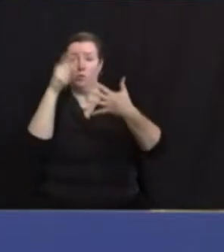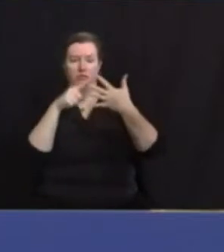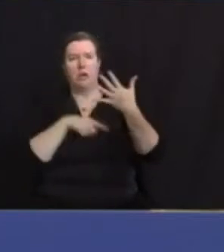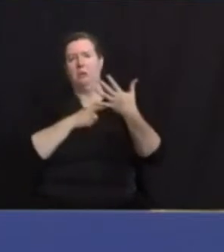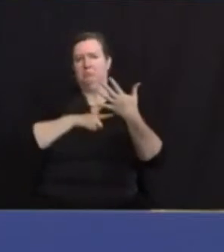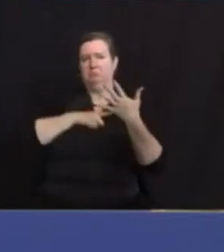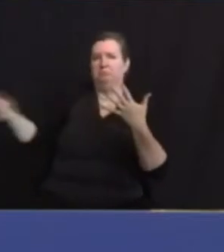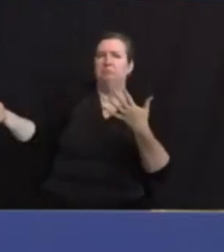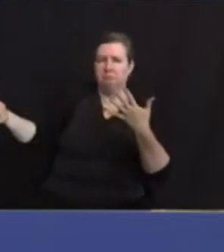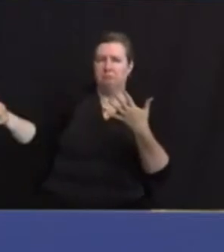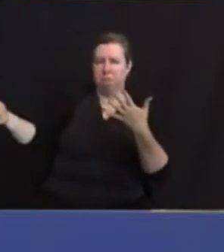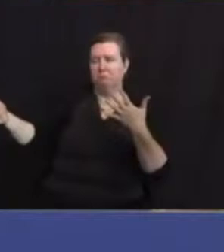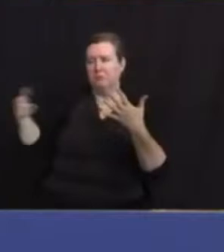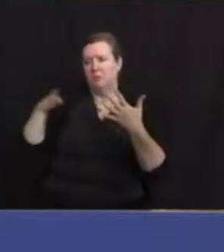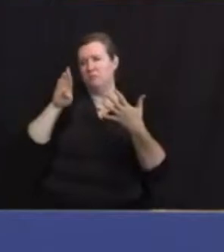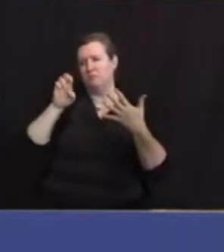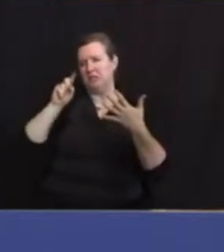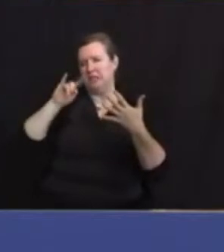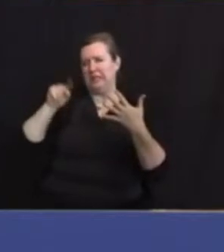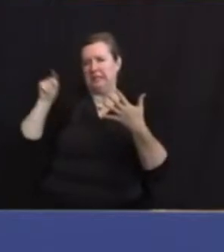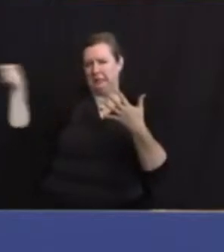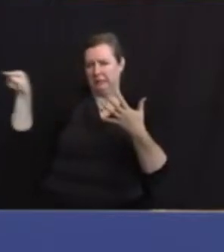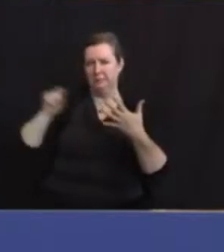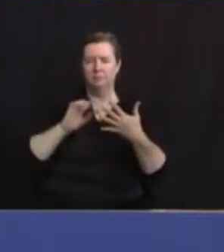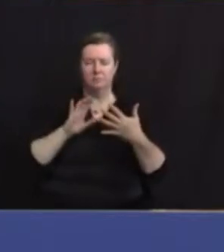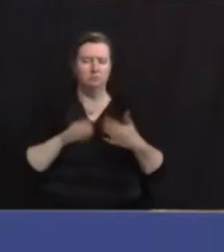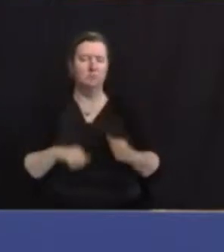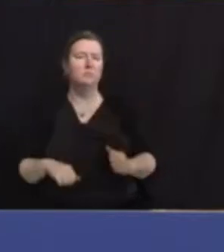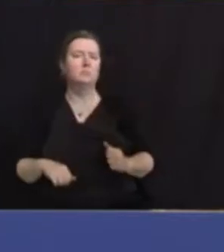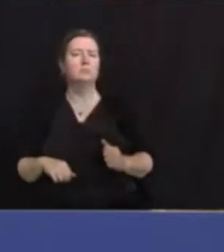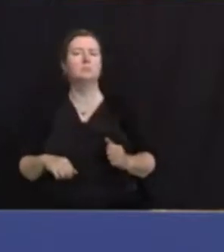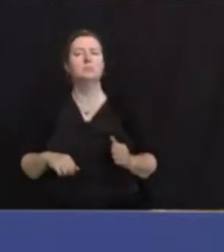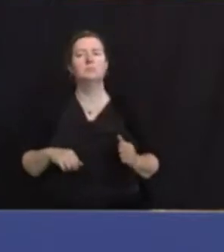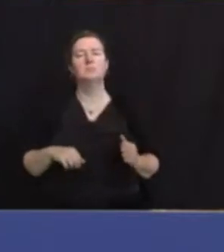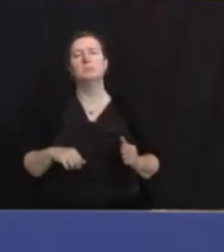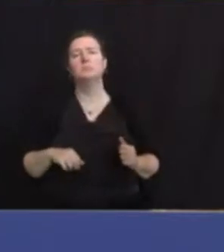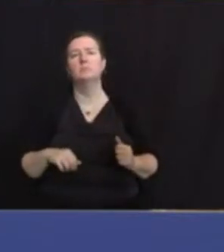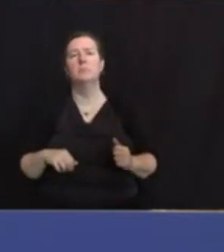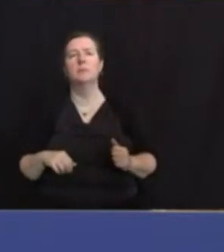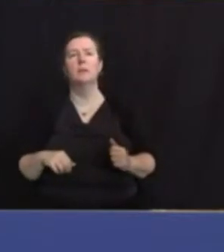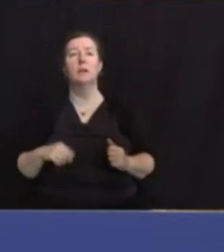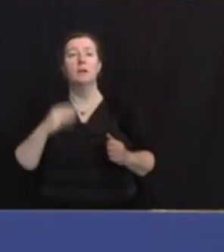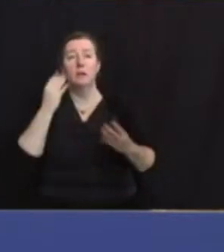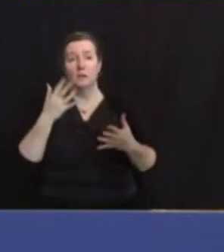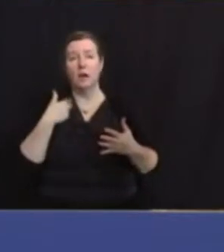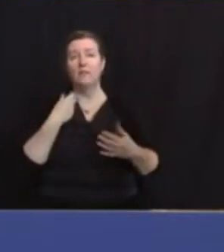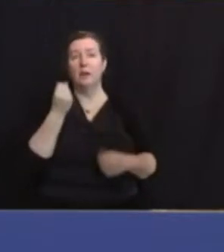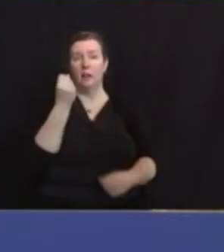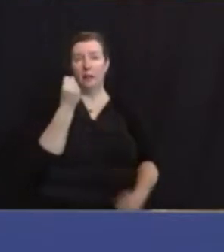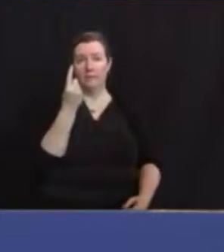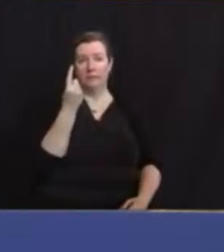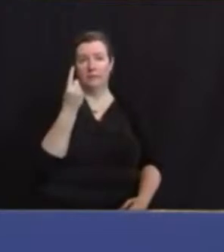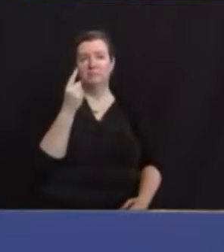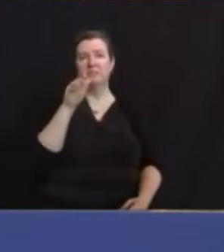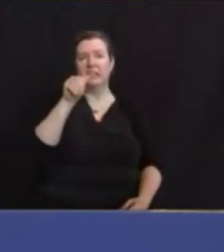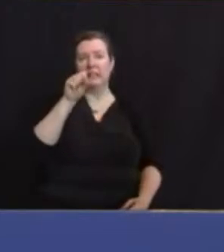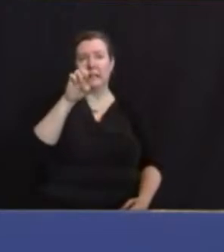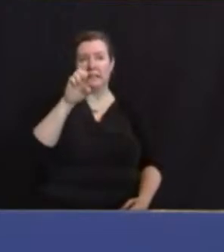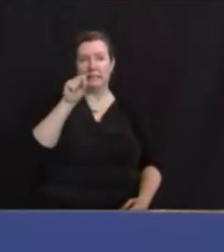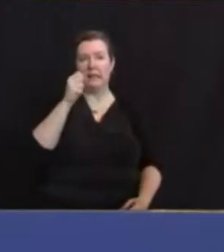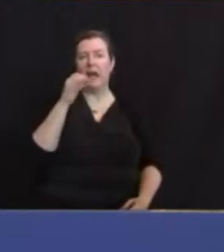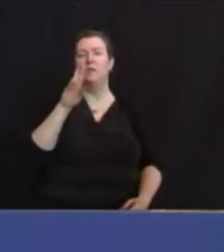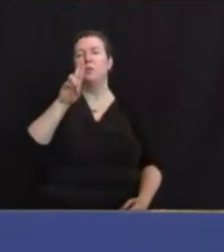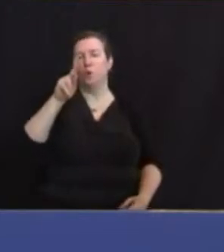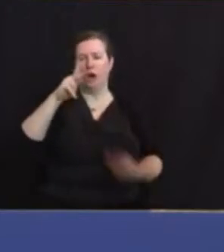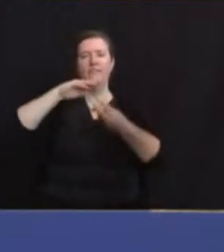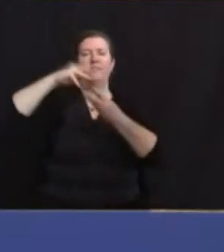in. I was going to tee you up on that one as well. Also, we've got 11 cases of the UK strain in the state. That's the one variant we know.